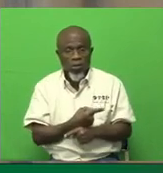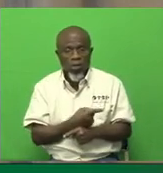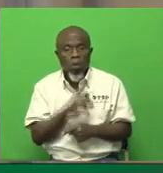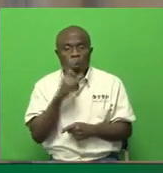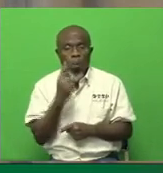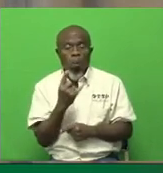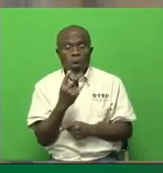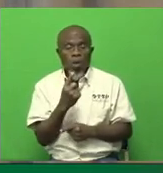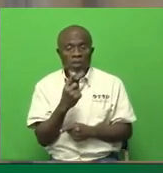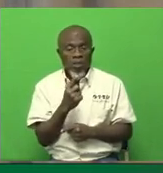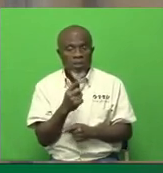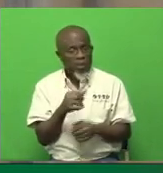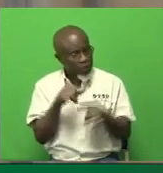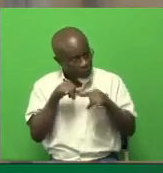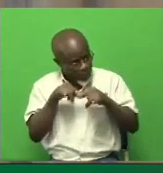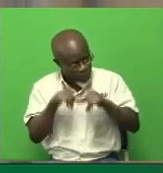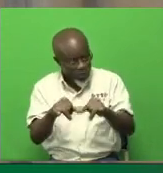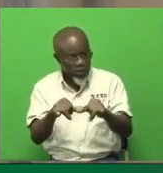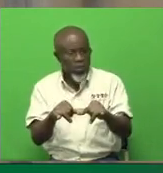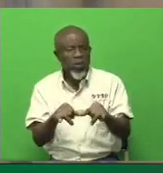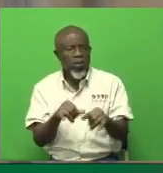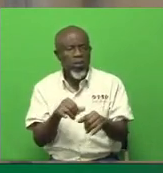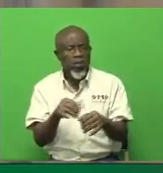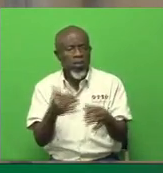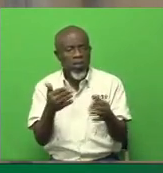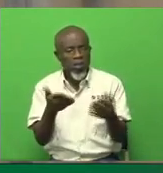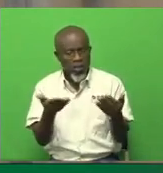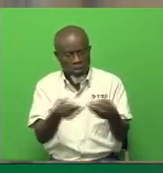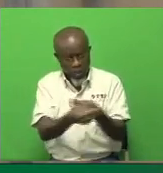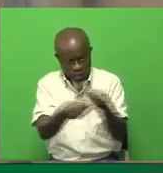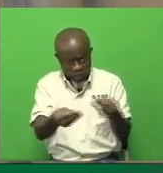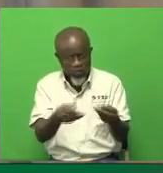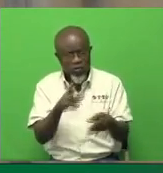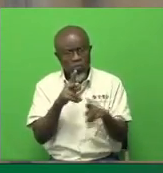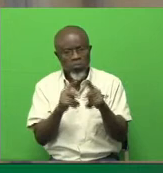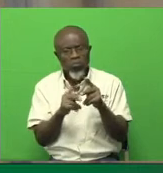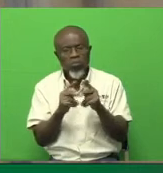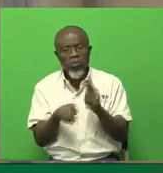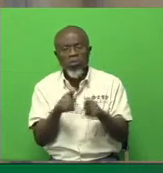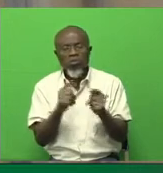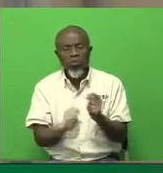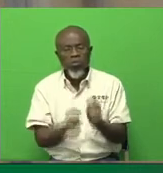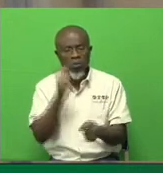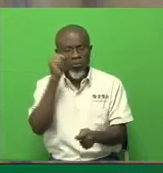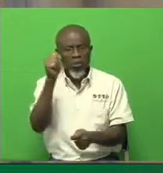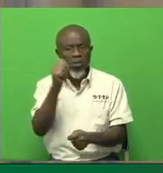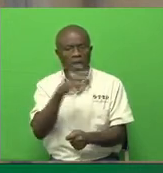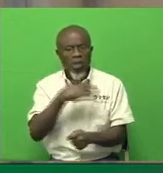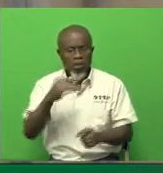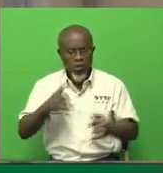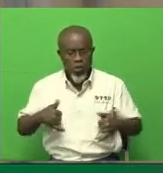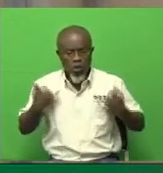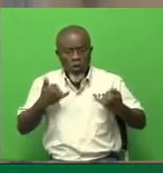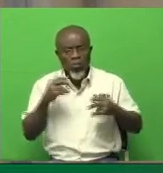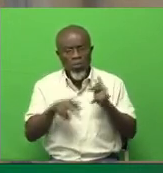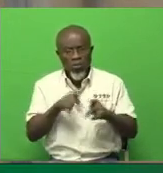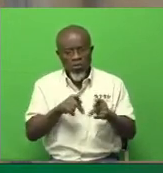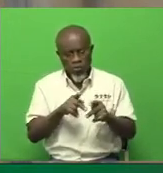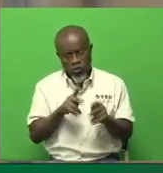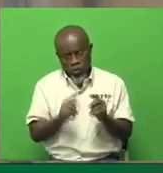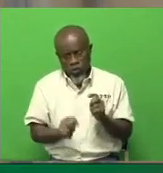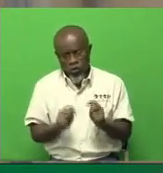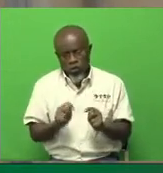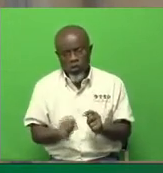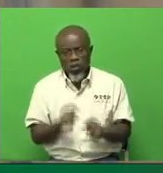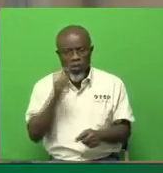from the people of this country and the young people of Trinidad and Tobago is educational opportunity